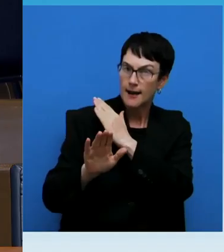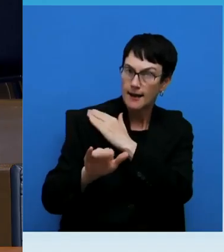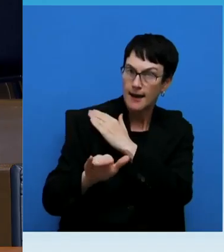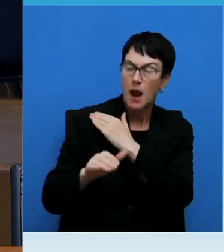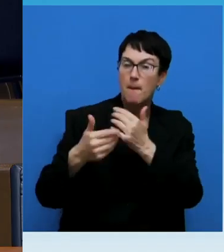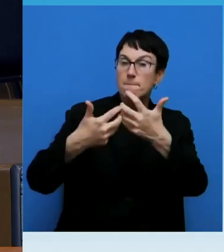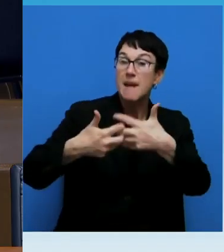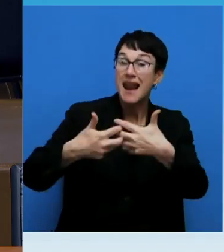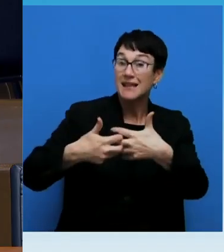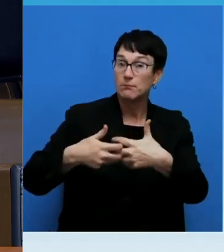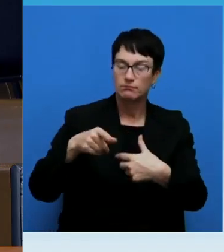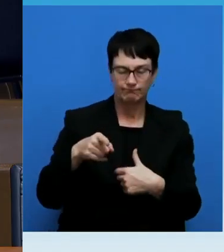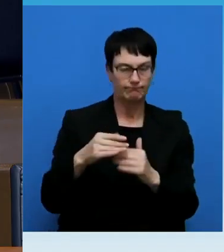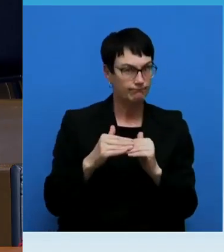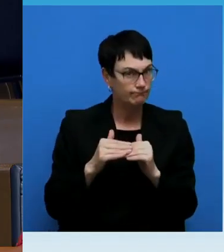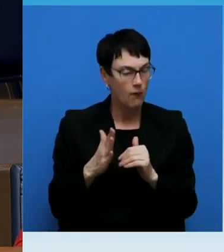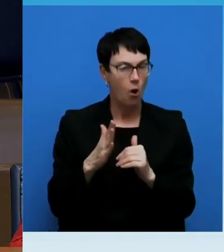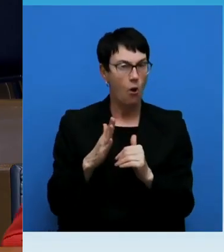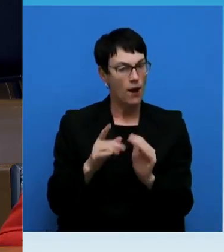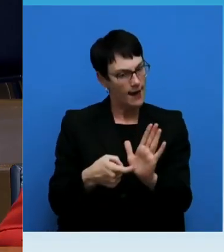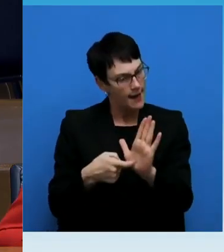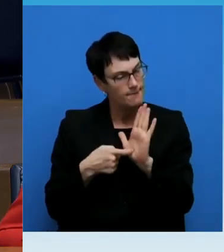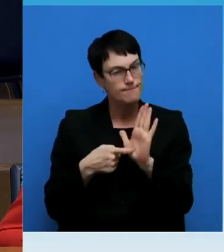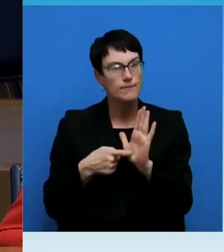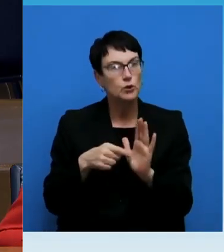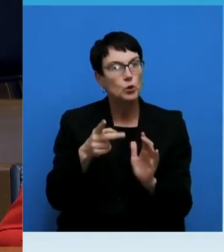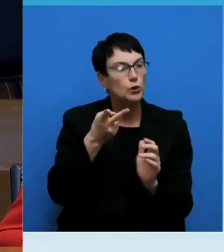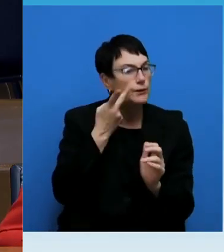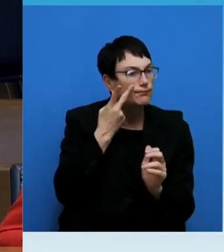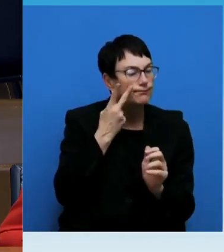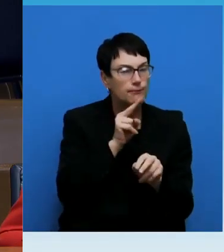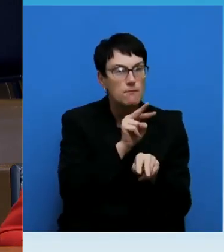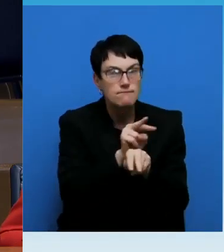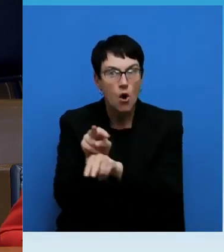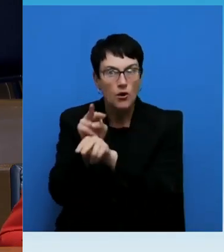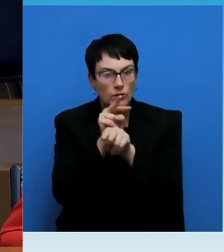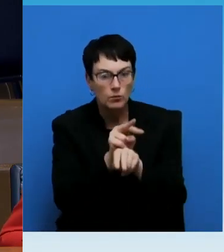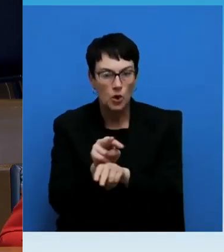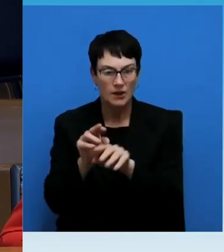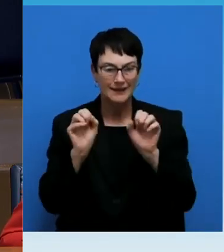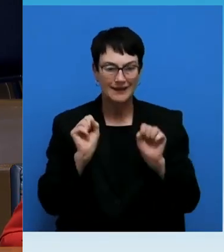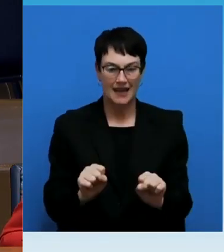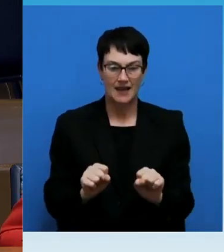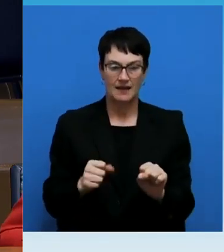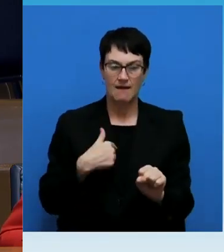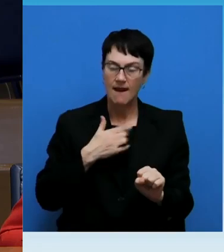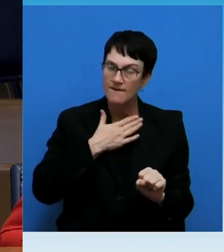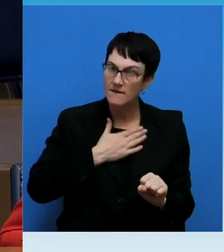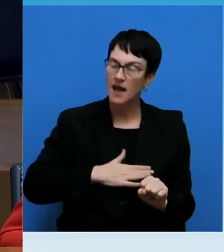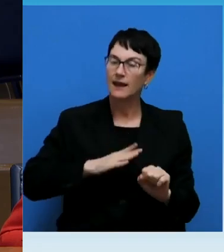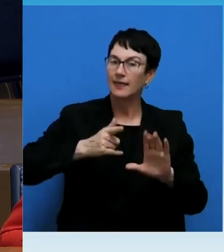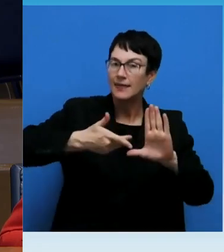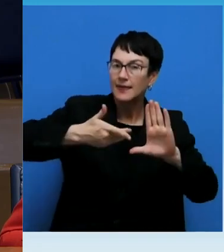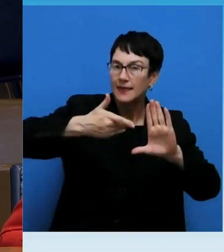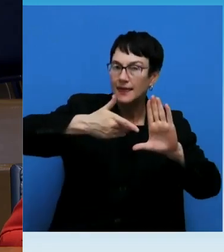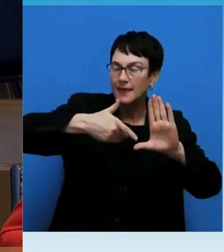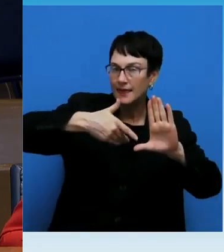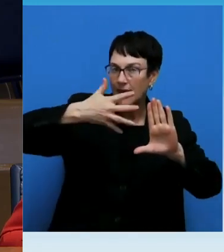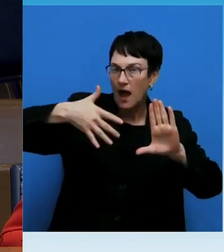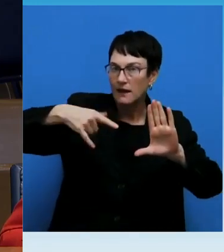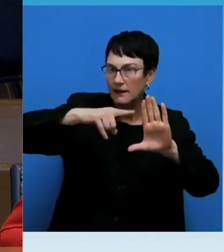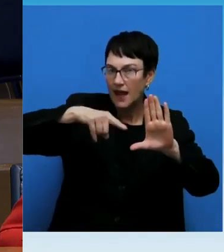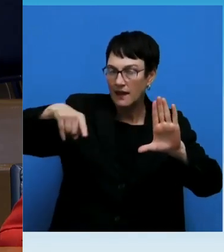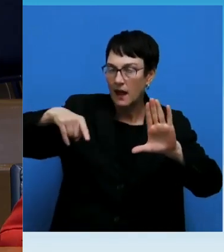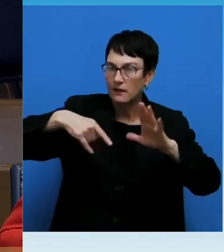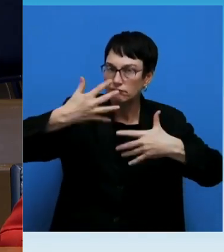evidence, digital accessibility, and strengthened resource tracking as critical enablers for informed decision-making